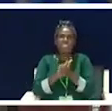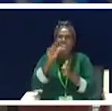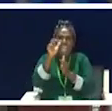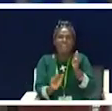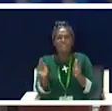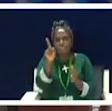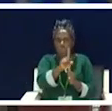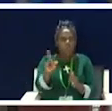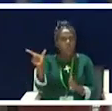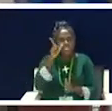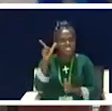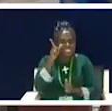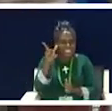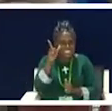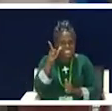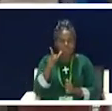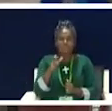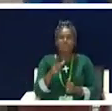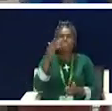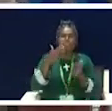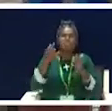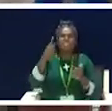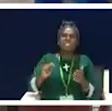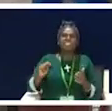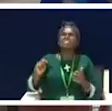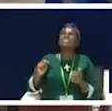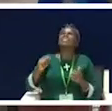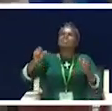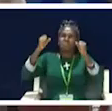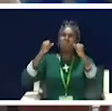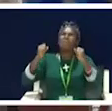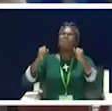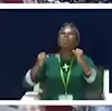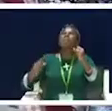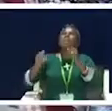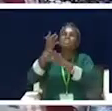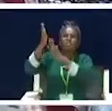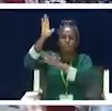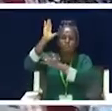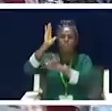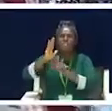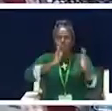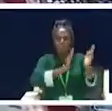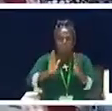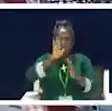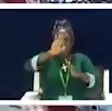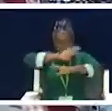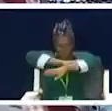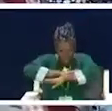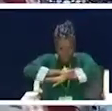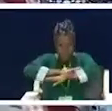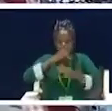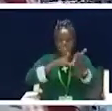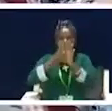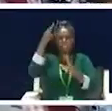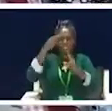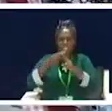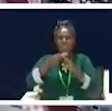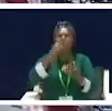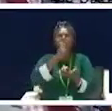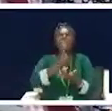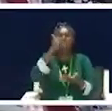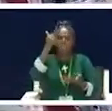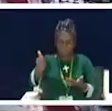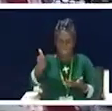the sound of my voice, may the everlasting arm of God prepare your table. In the mighty name of